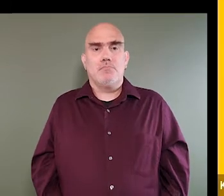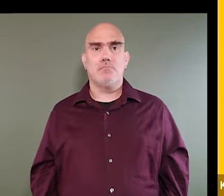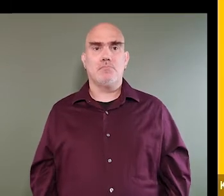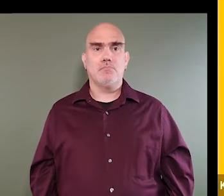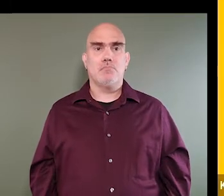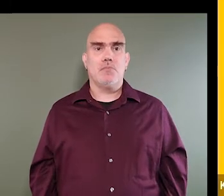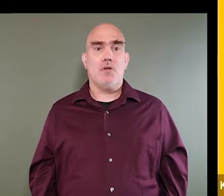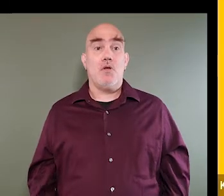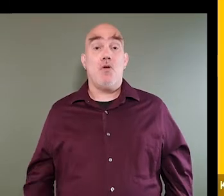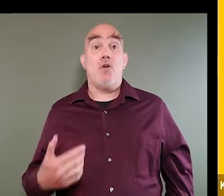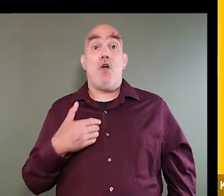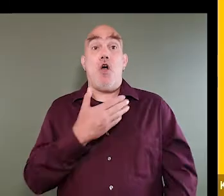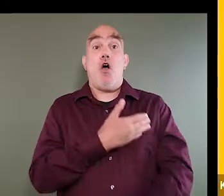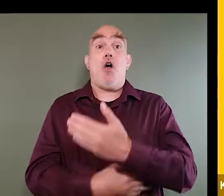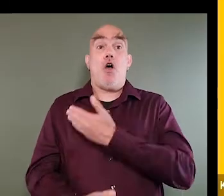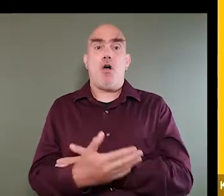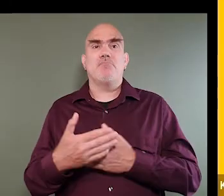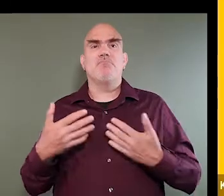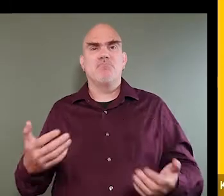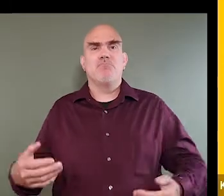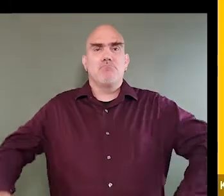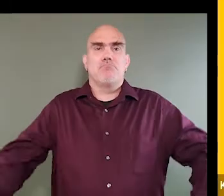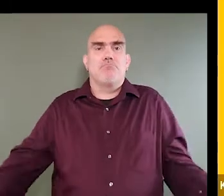Wave your arms around a lot. Little floppy.